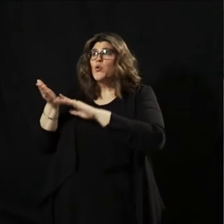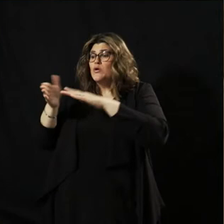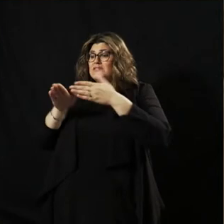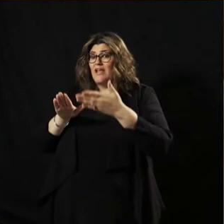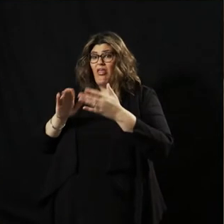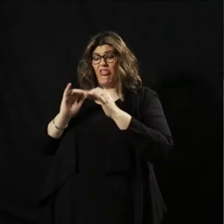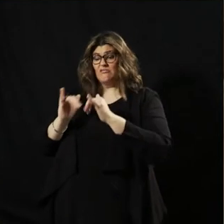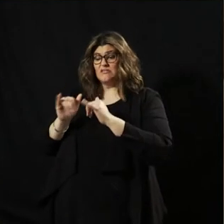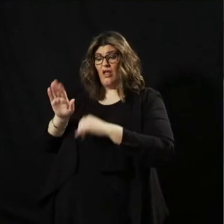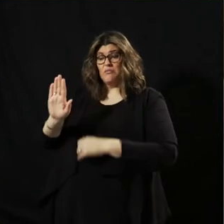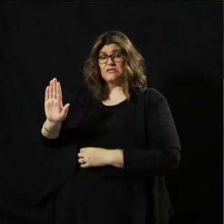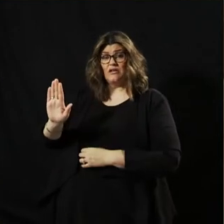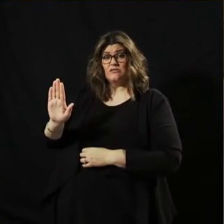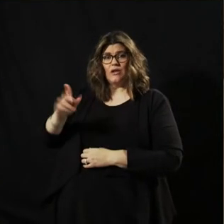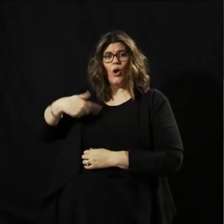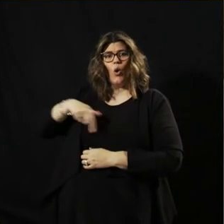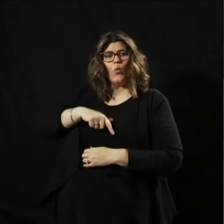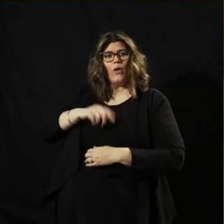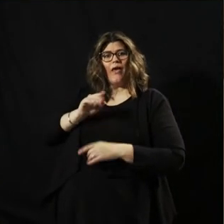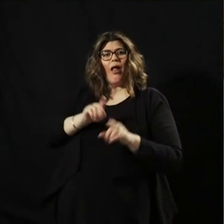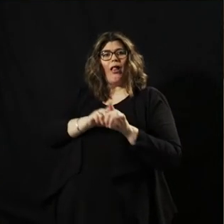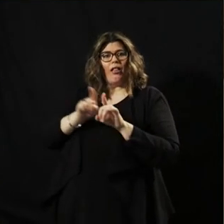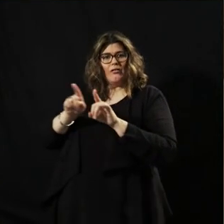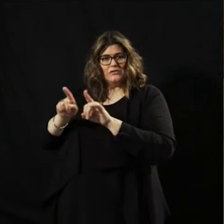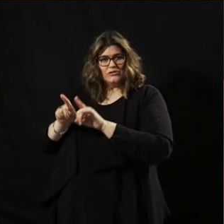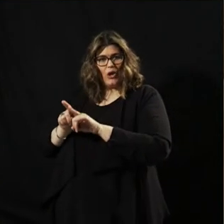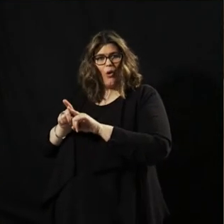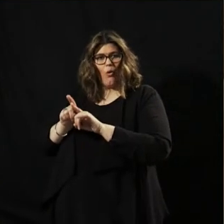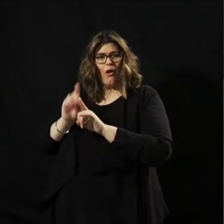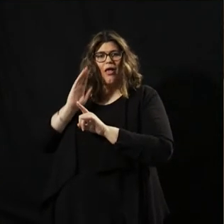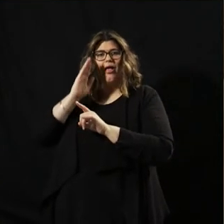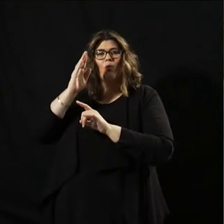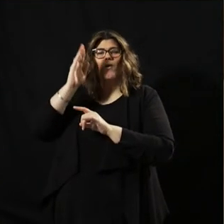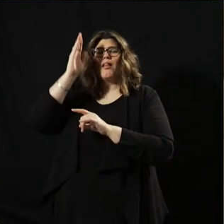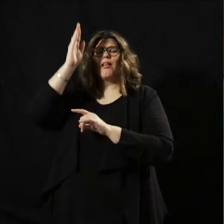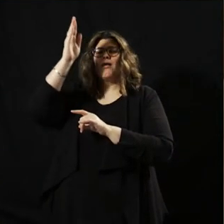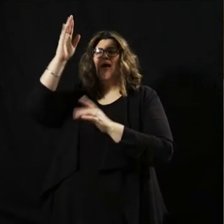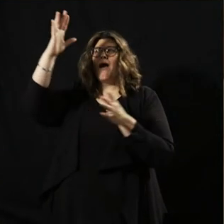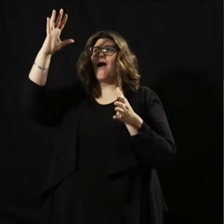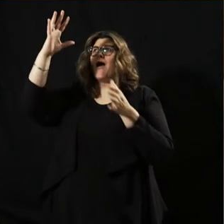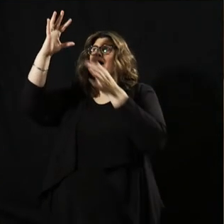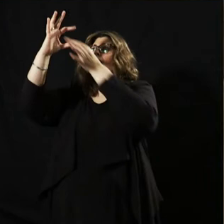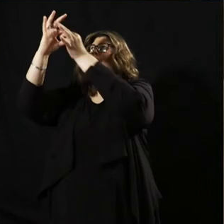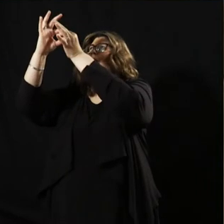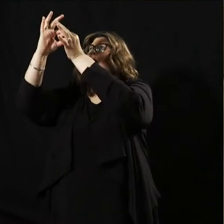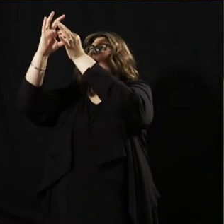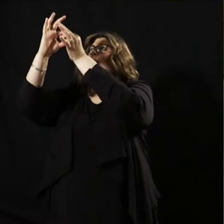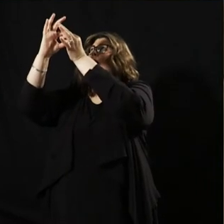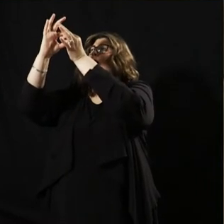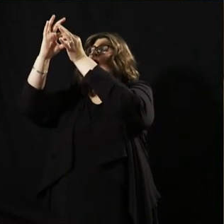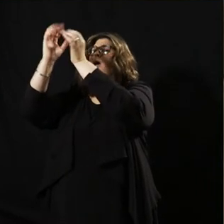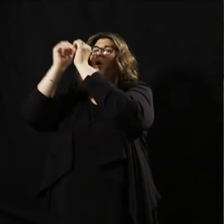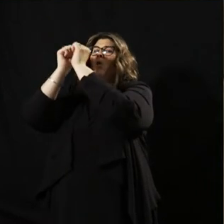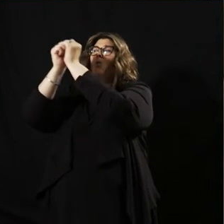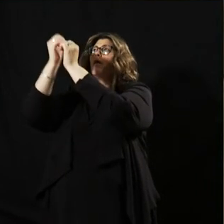his, we shall also be united with him in the